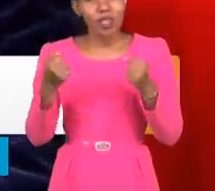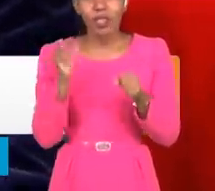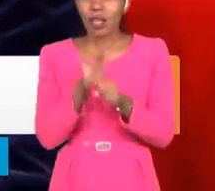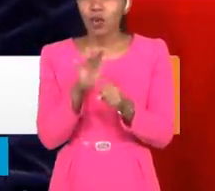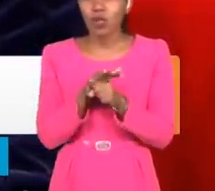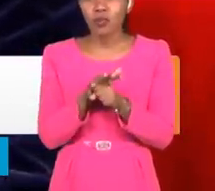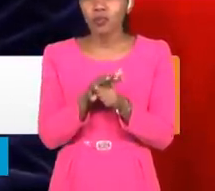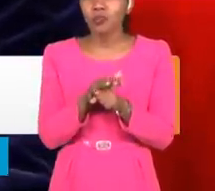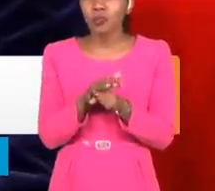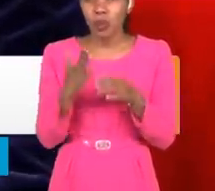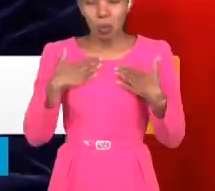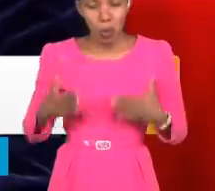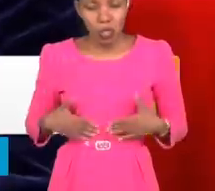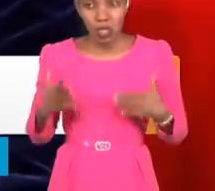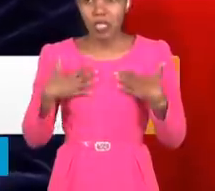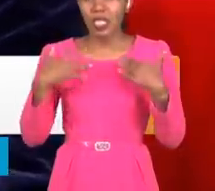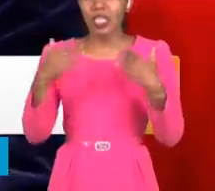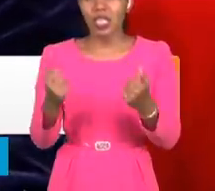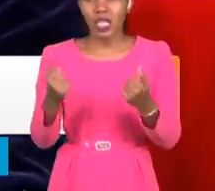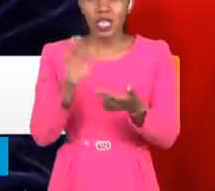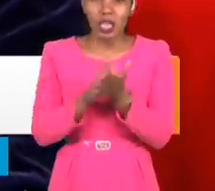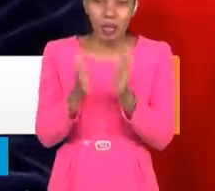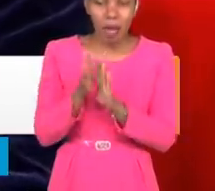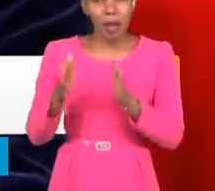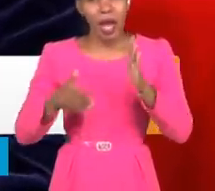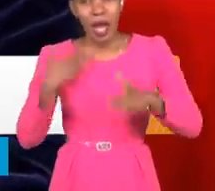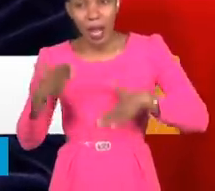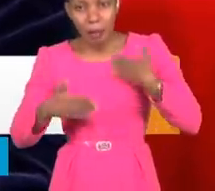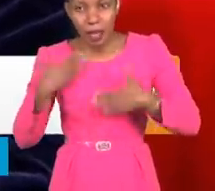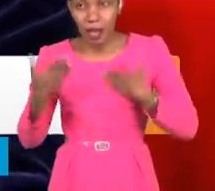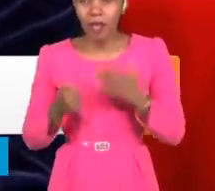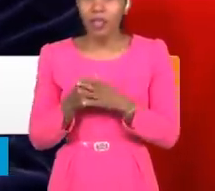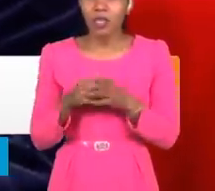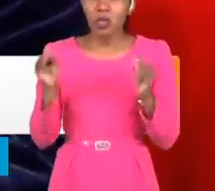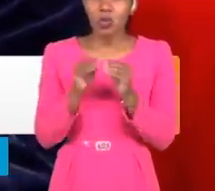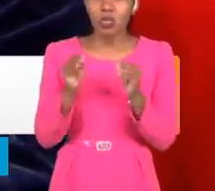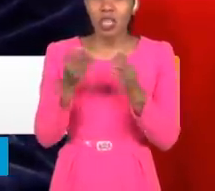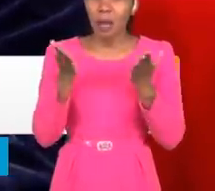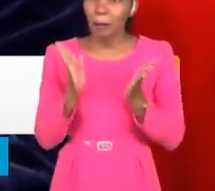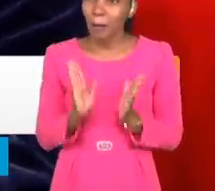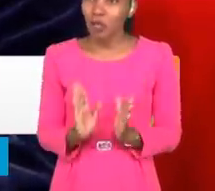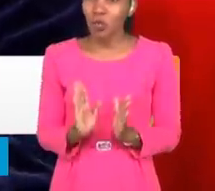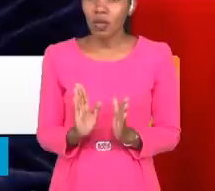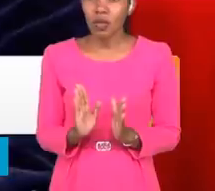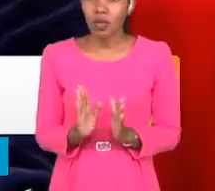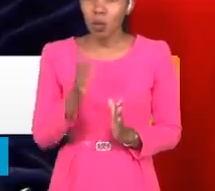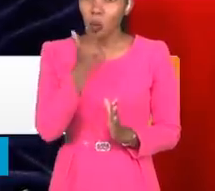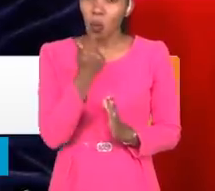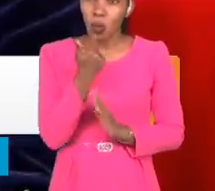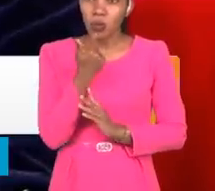Very. They look healthy. You should meet they my mother. They look happier. And right now you meet someone, God forbid, you meet someone